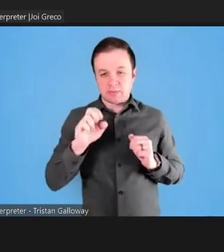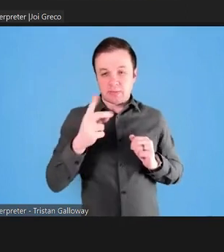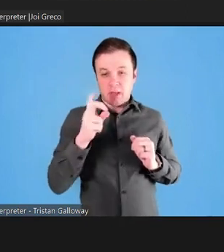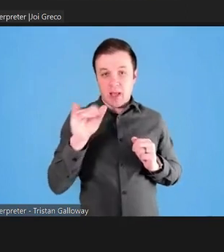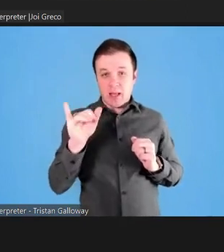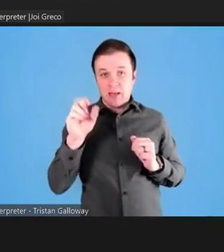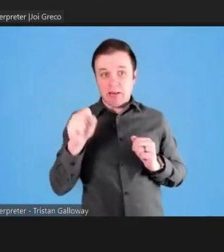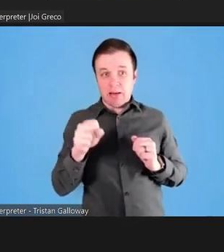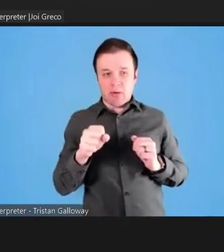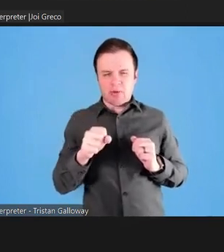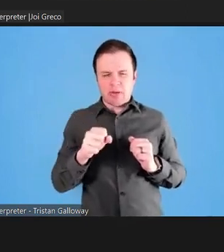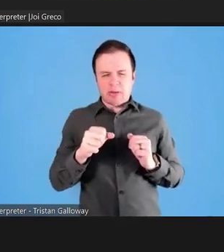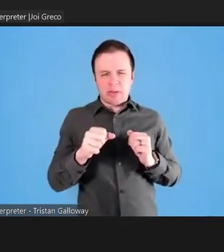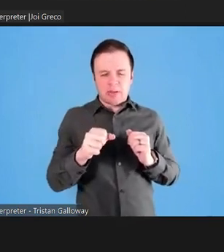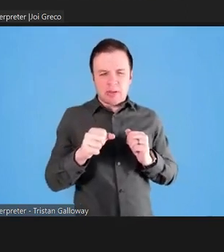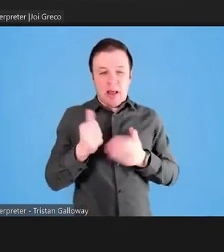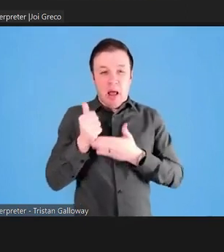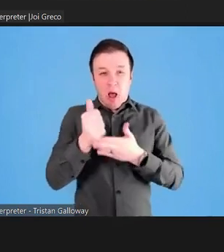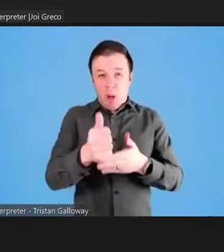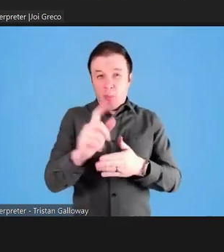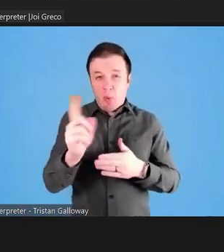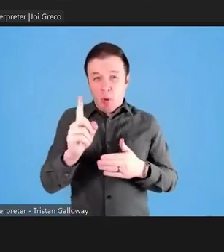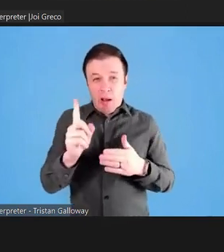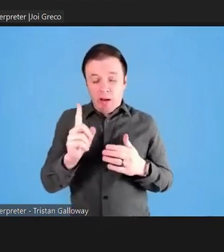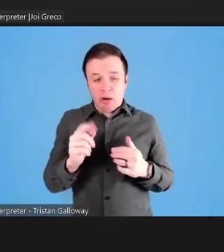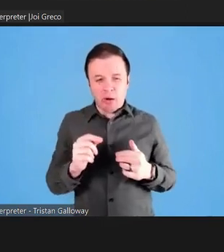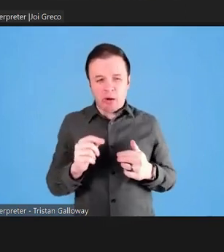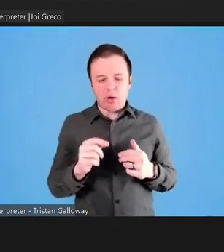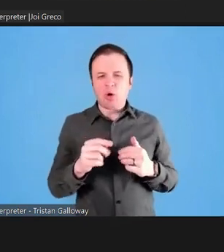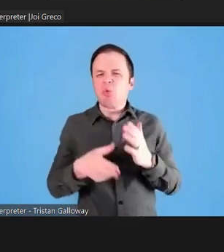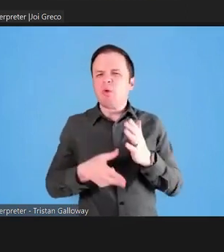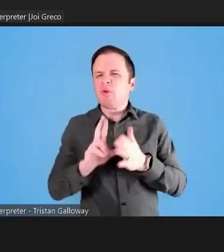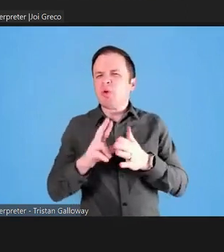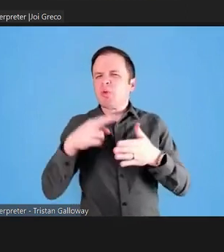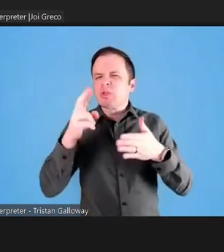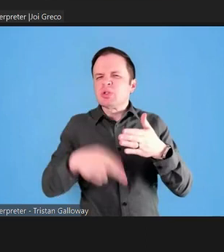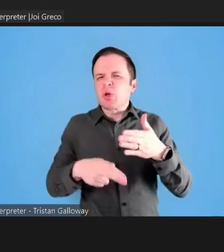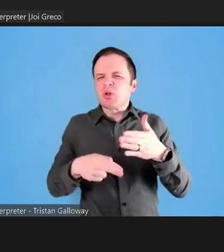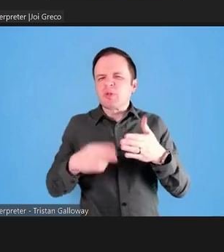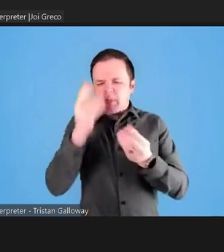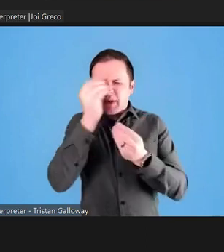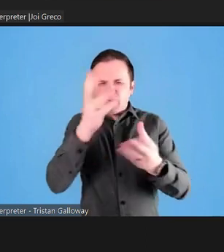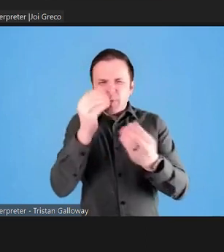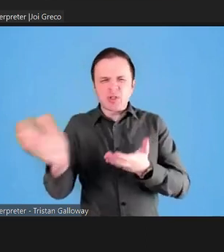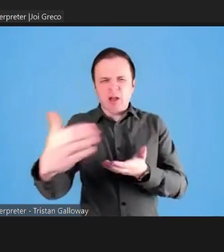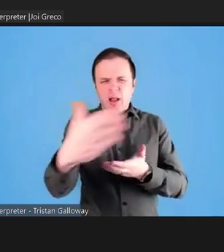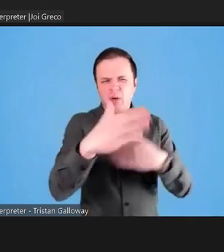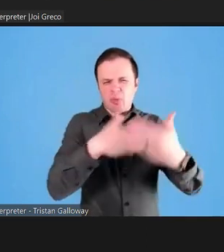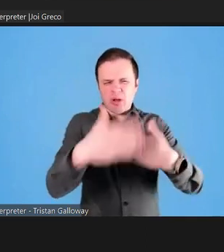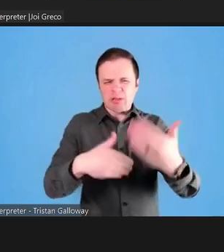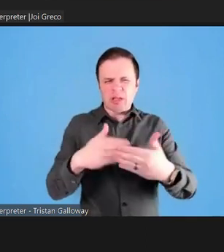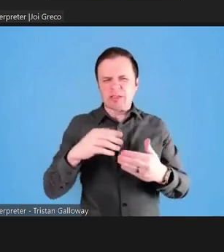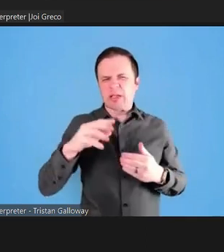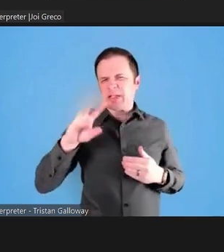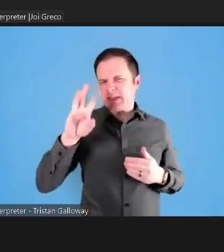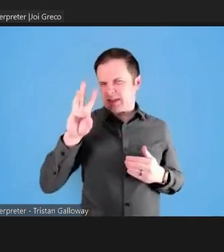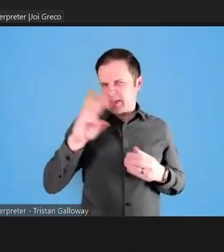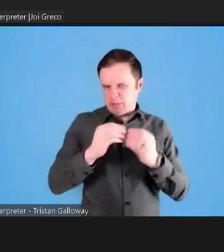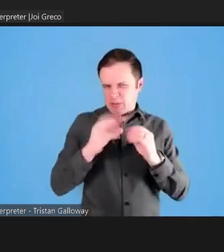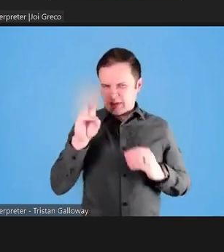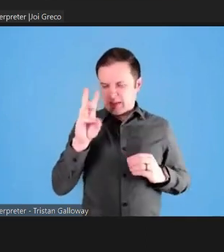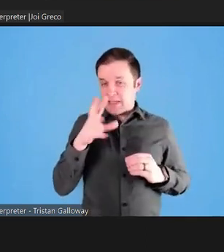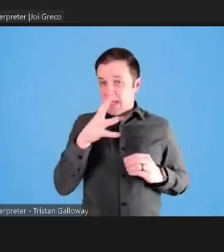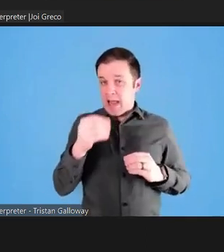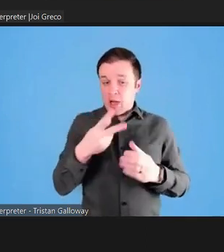greatest impact is by reviewing the results of the information gathering process in step 6 and attending both